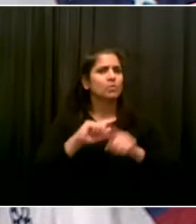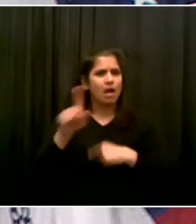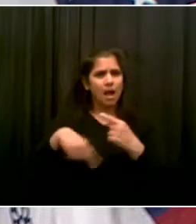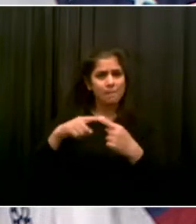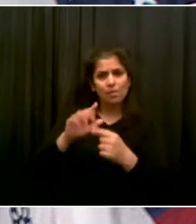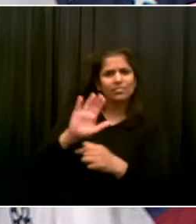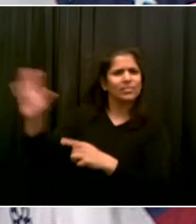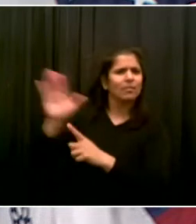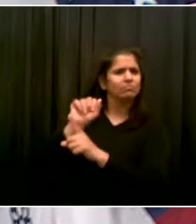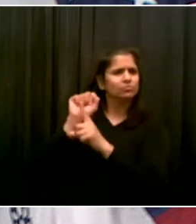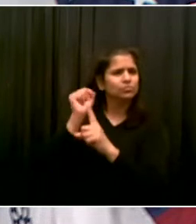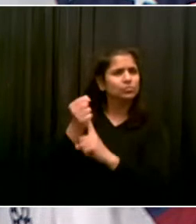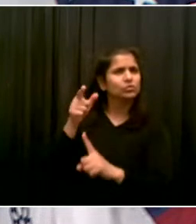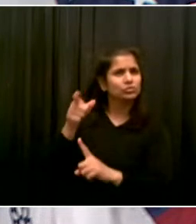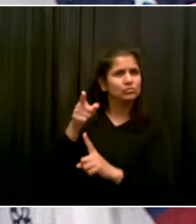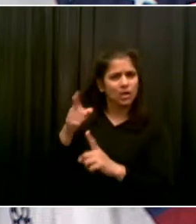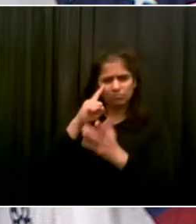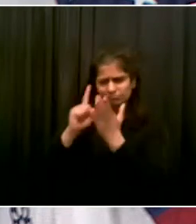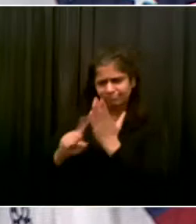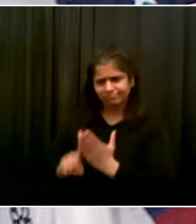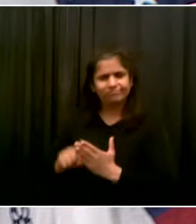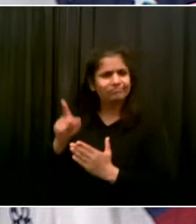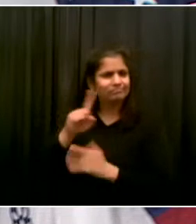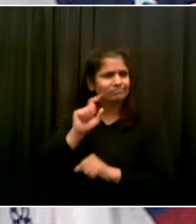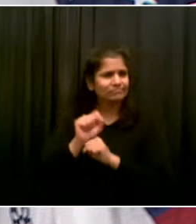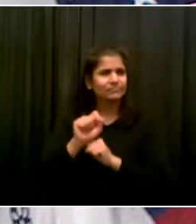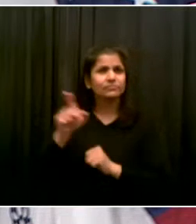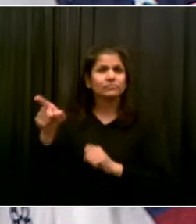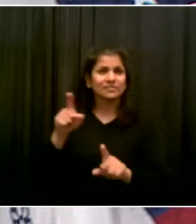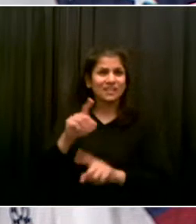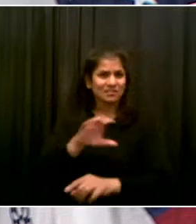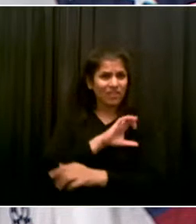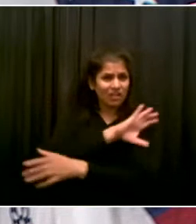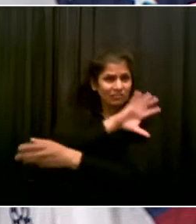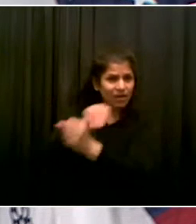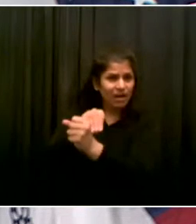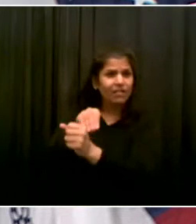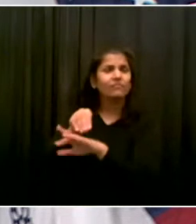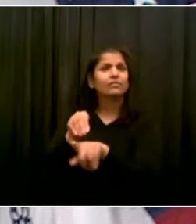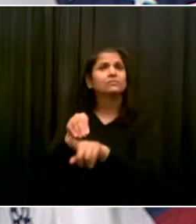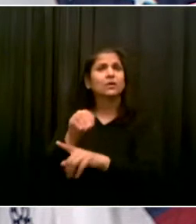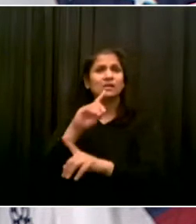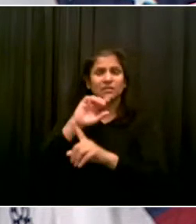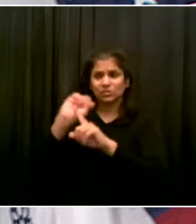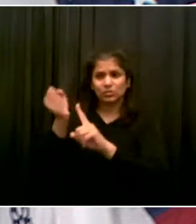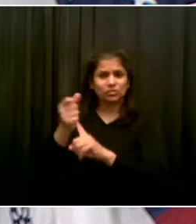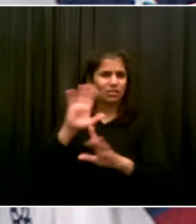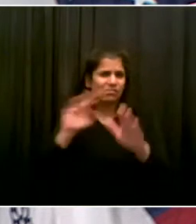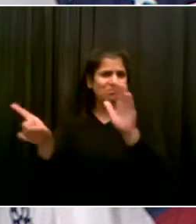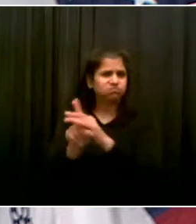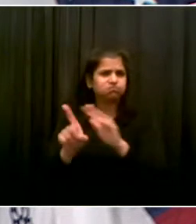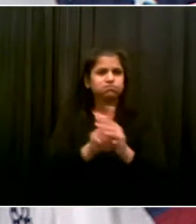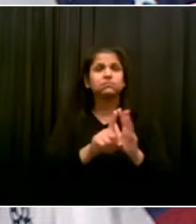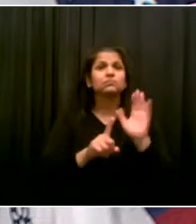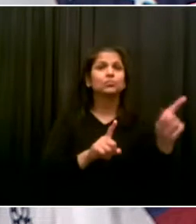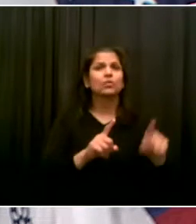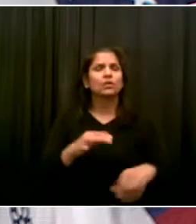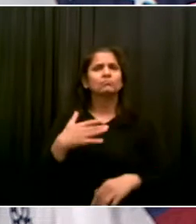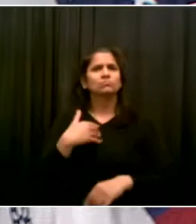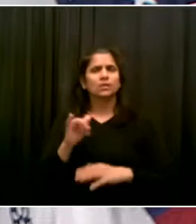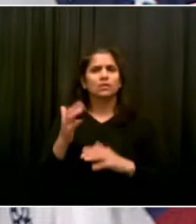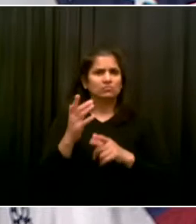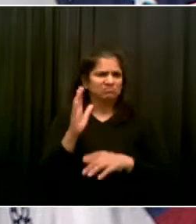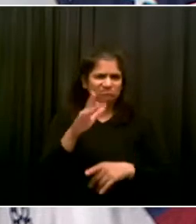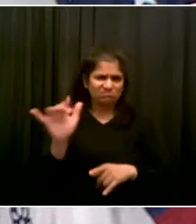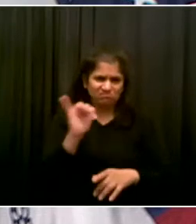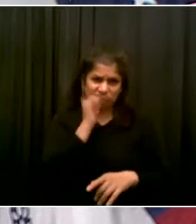officer, and it was wrong, right? But I feel like we're talking the talk as a city and not walking the walk,